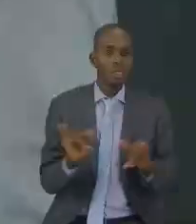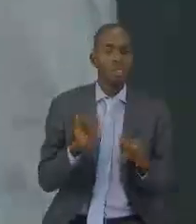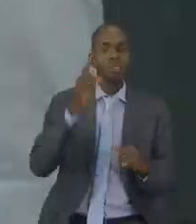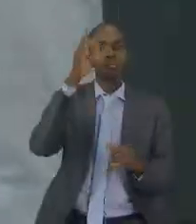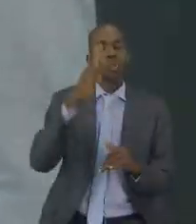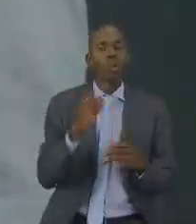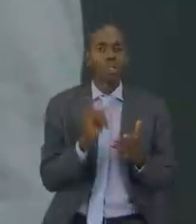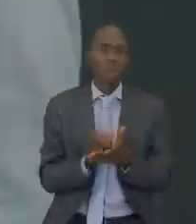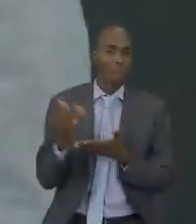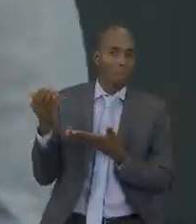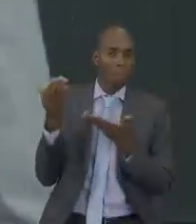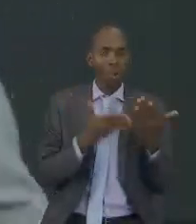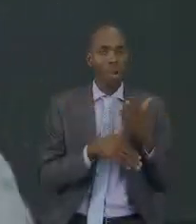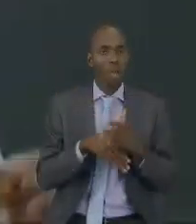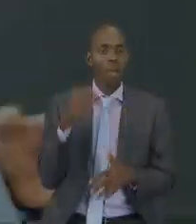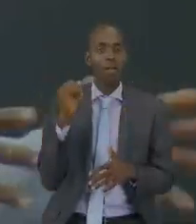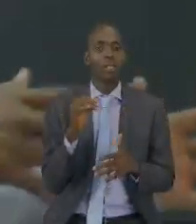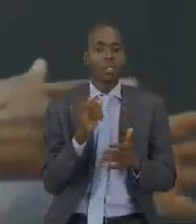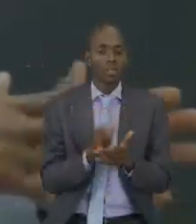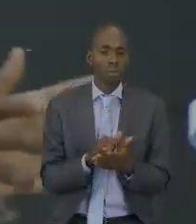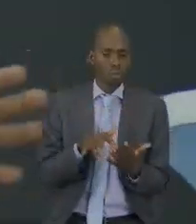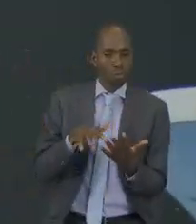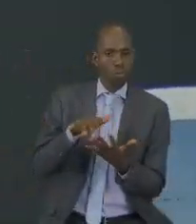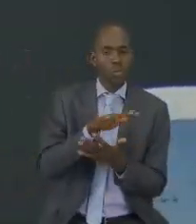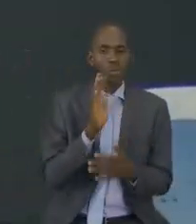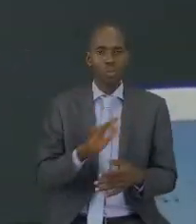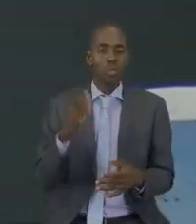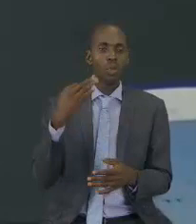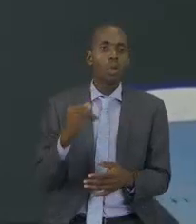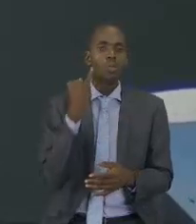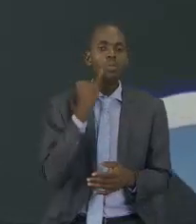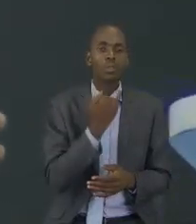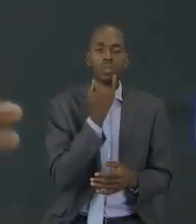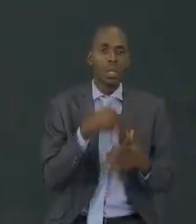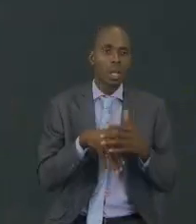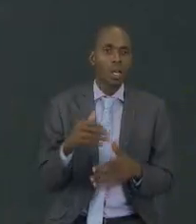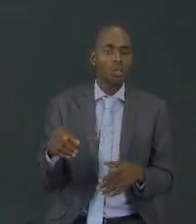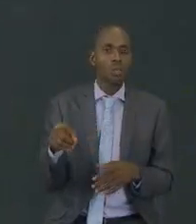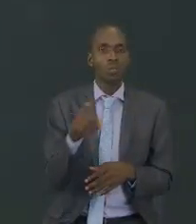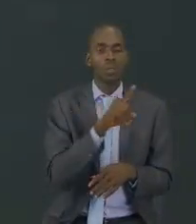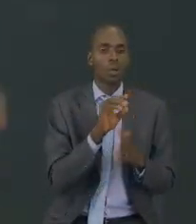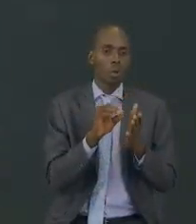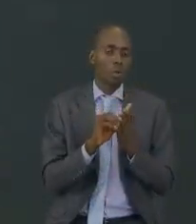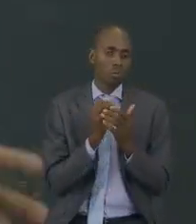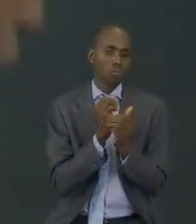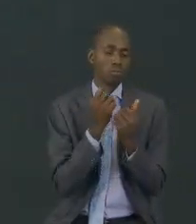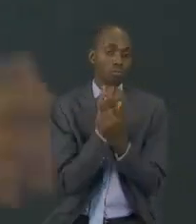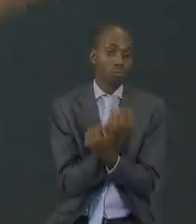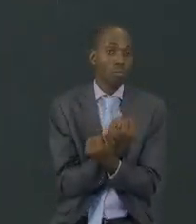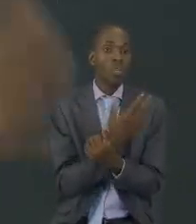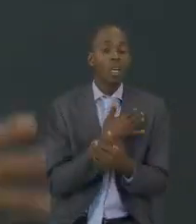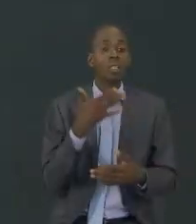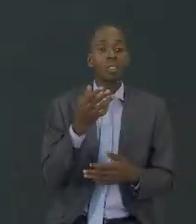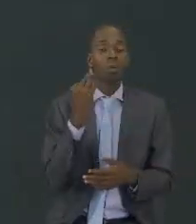brought out those children of Israel out of their captivity, and there was not one